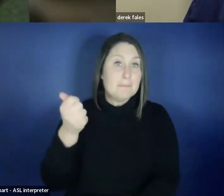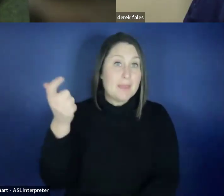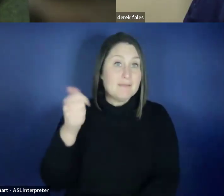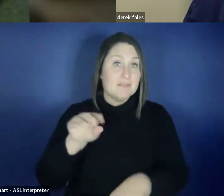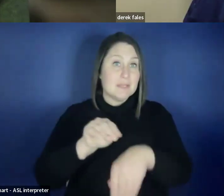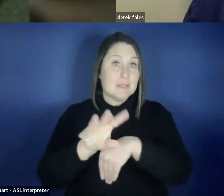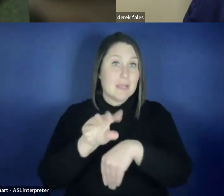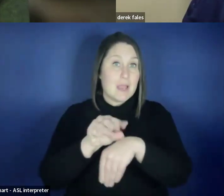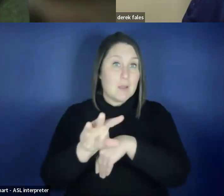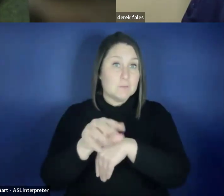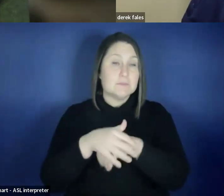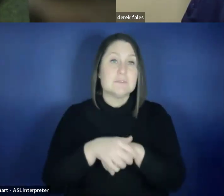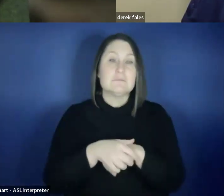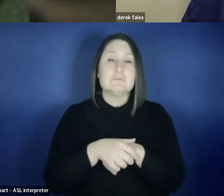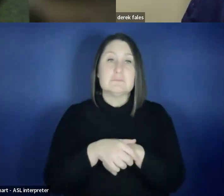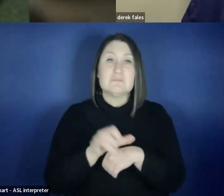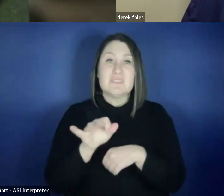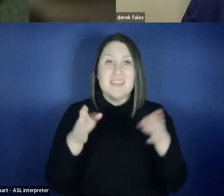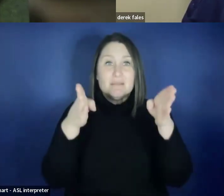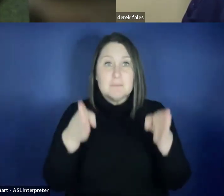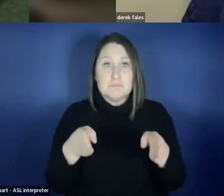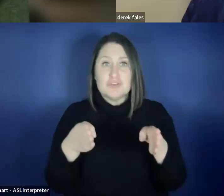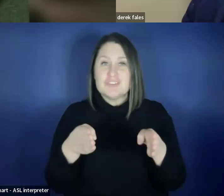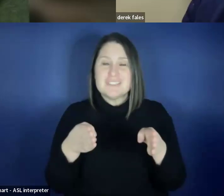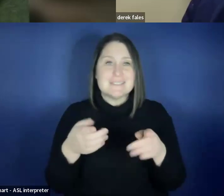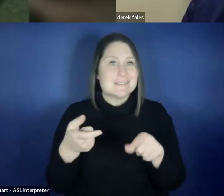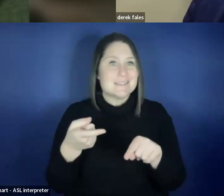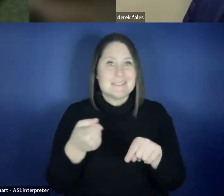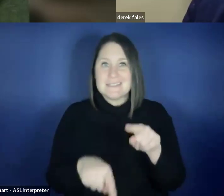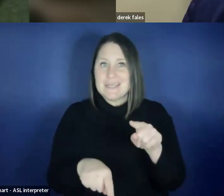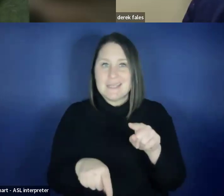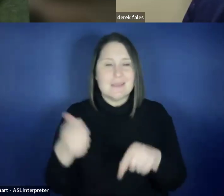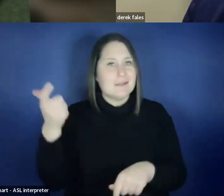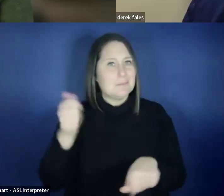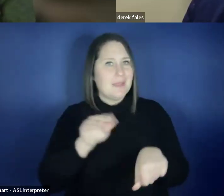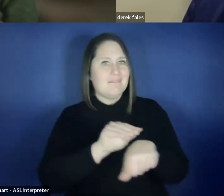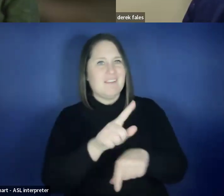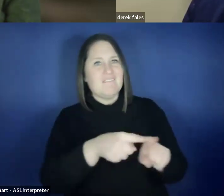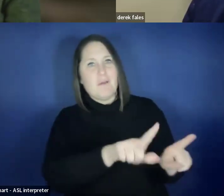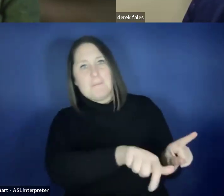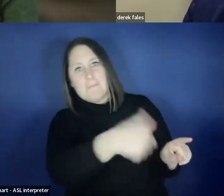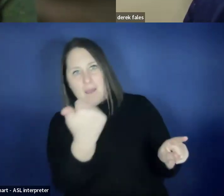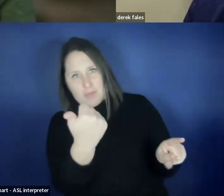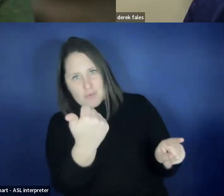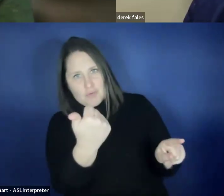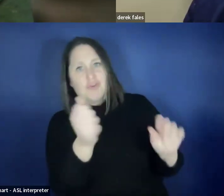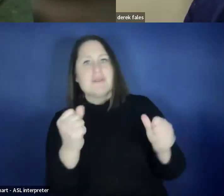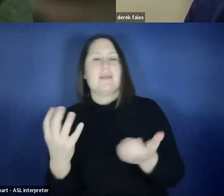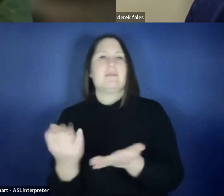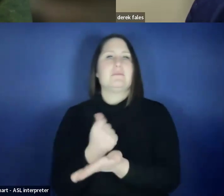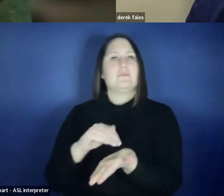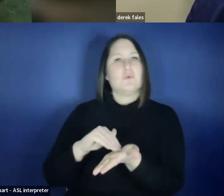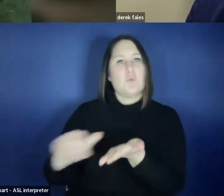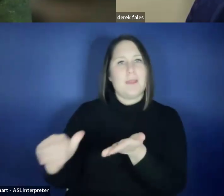so that if people were not able to get that from another source, they could get it through the